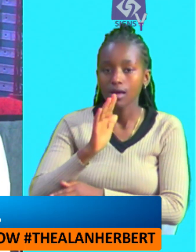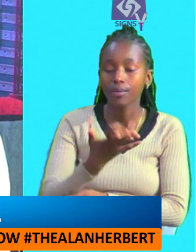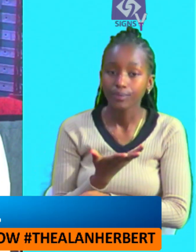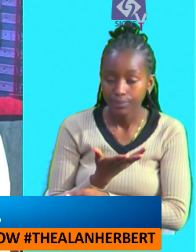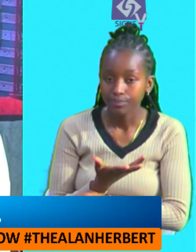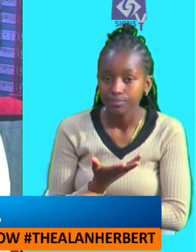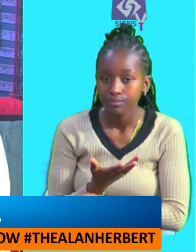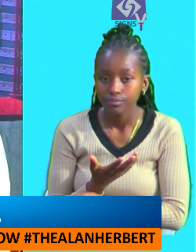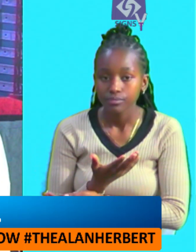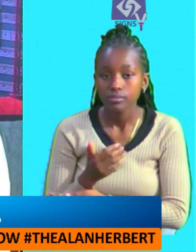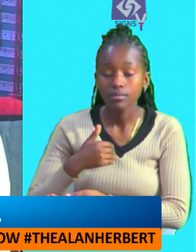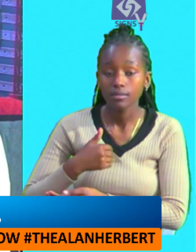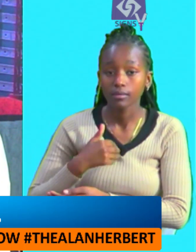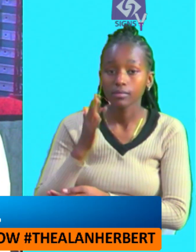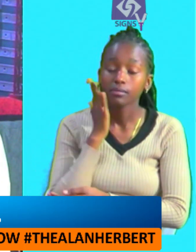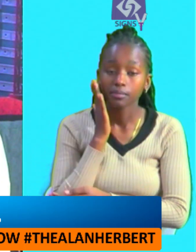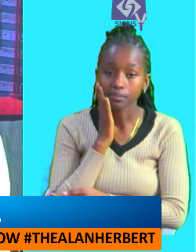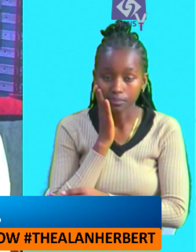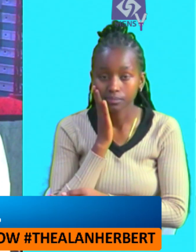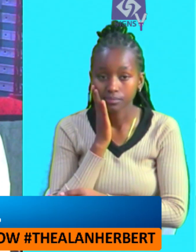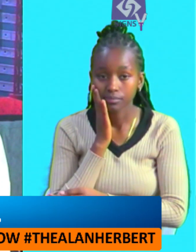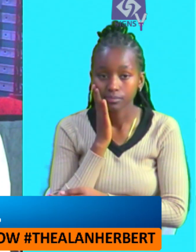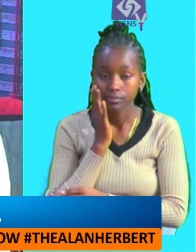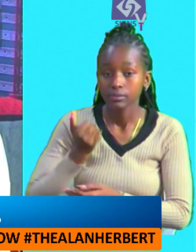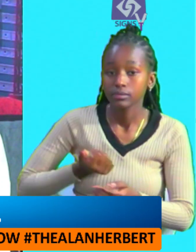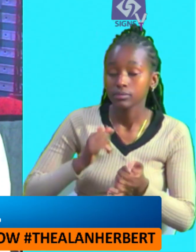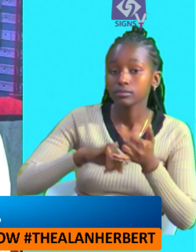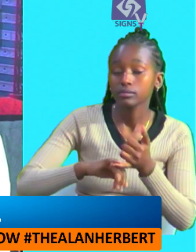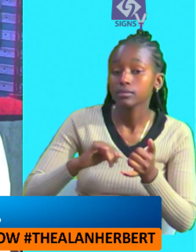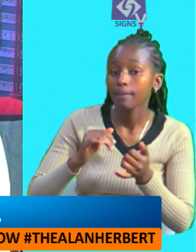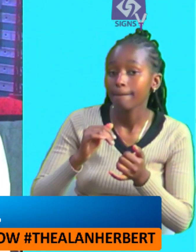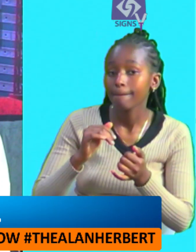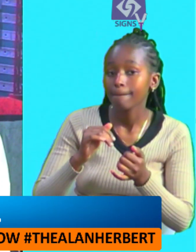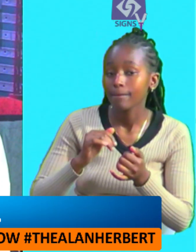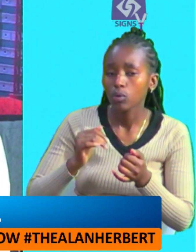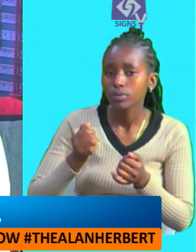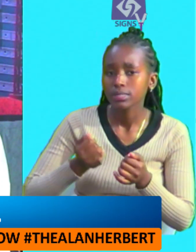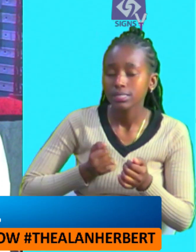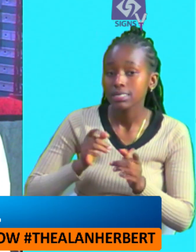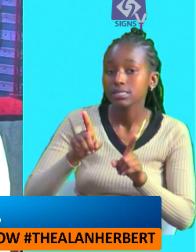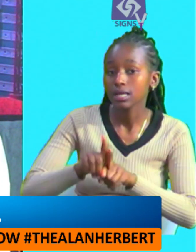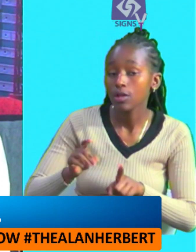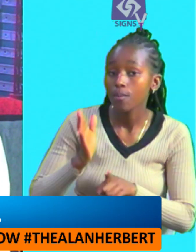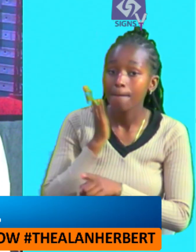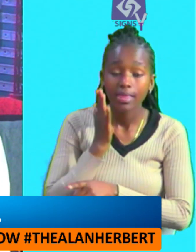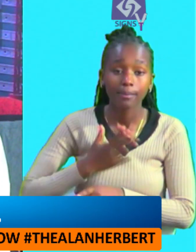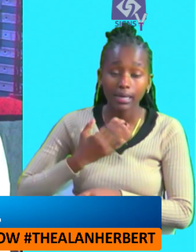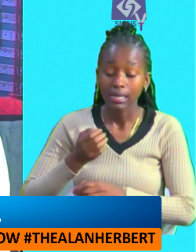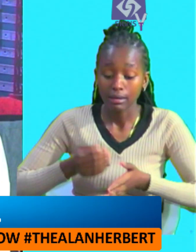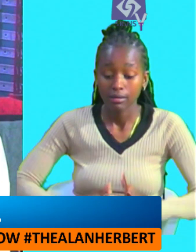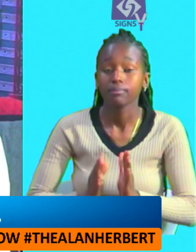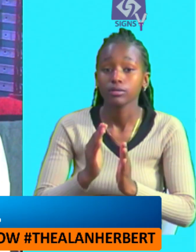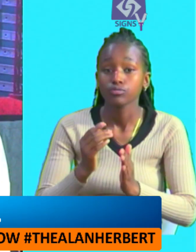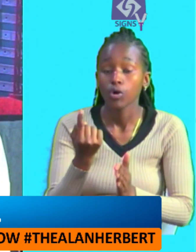do this, at this I'm supposed to do this, and this I'm supposed to do this. No, just live it spontaneously and allow yourself to grow